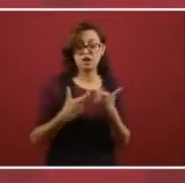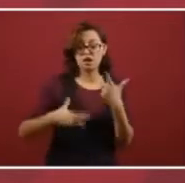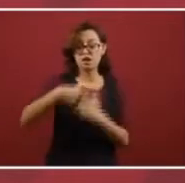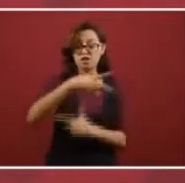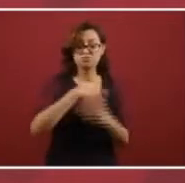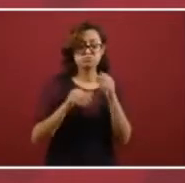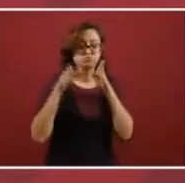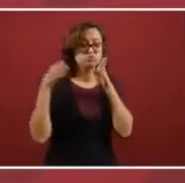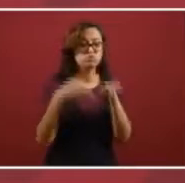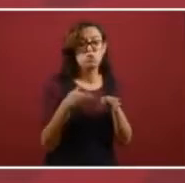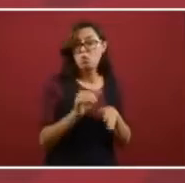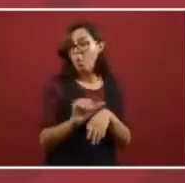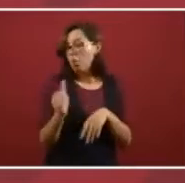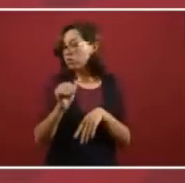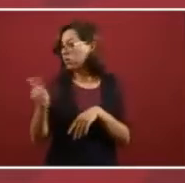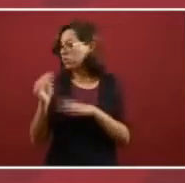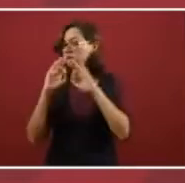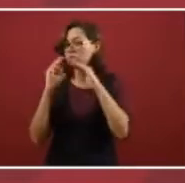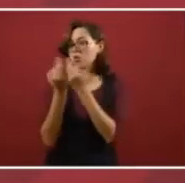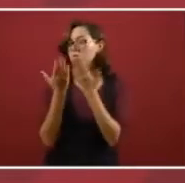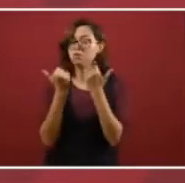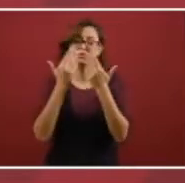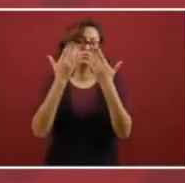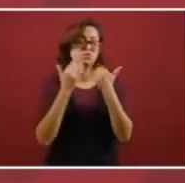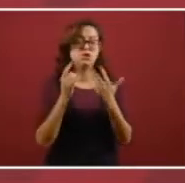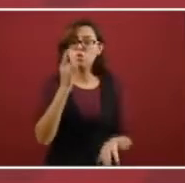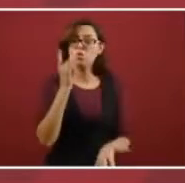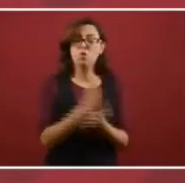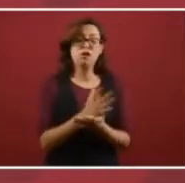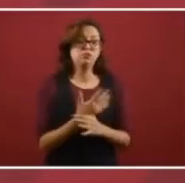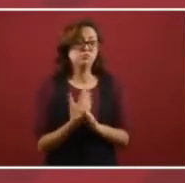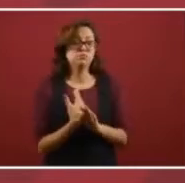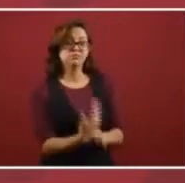political application was the only one that could be done.